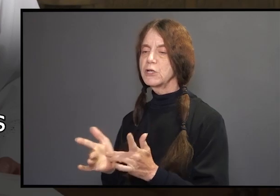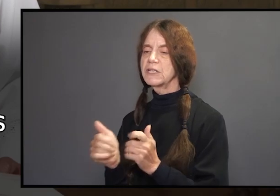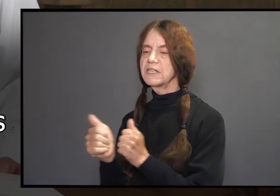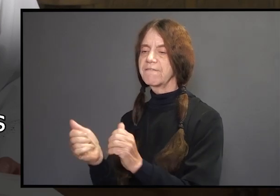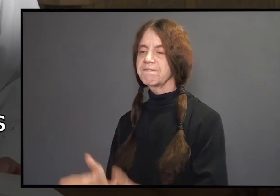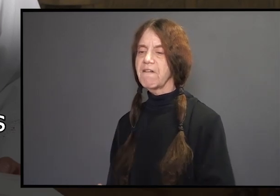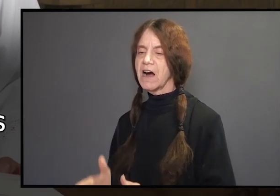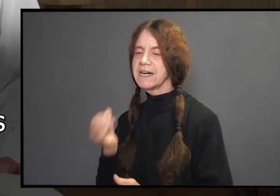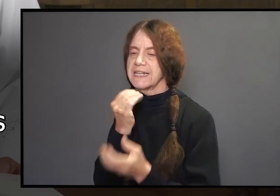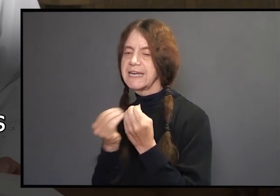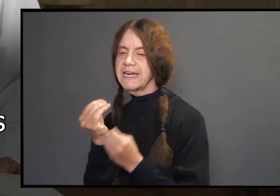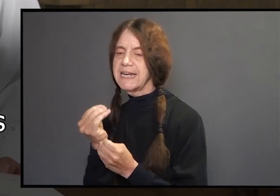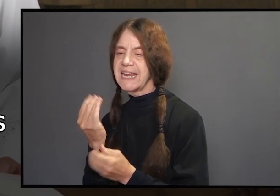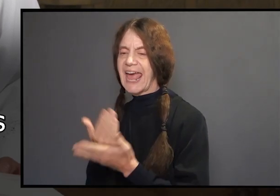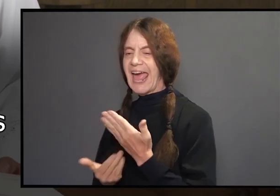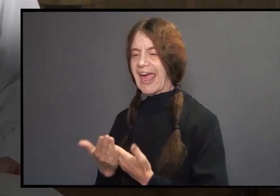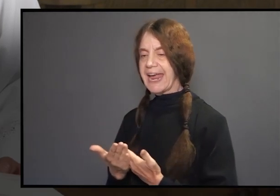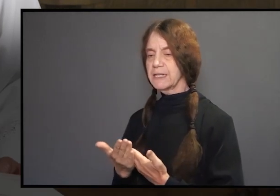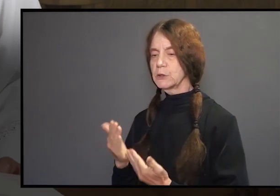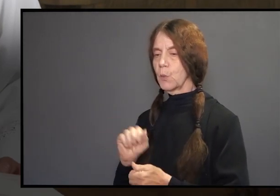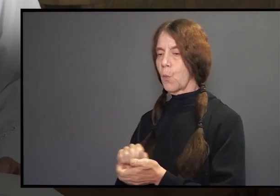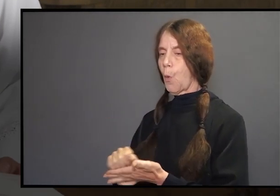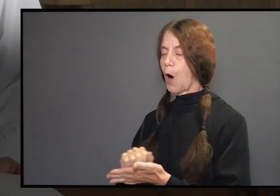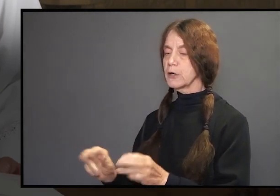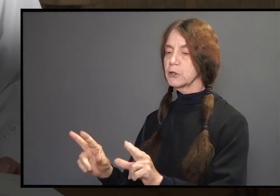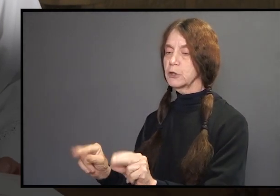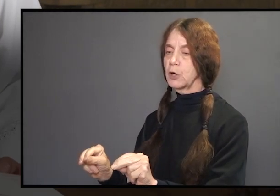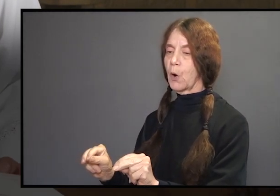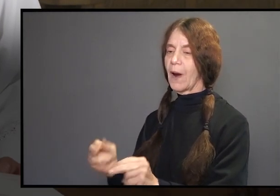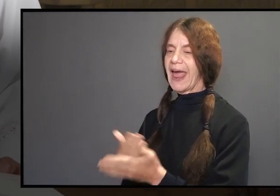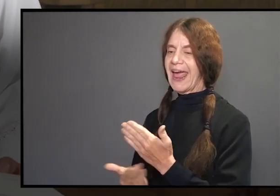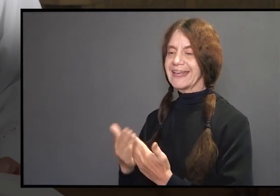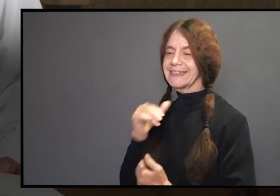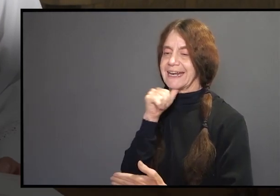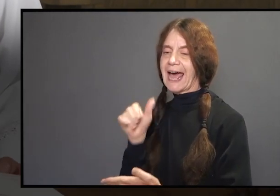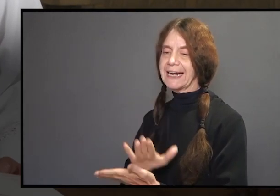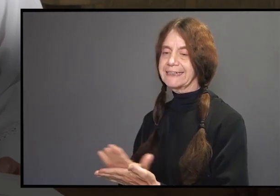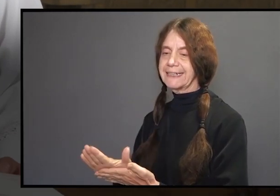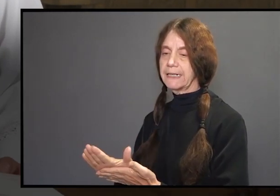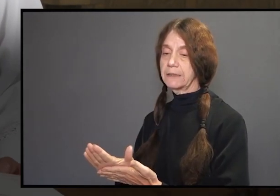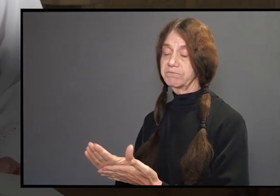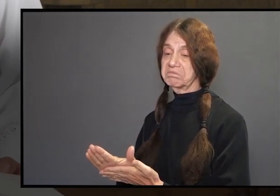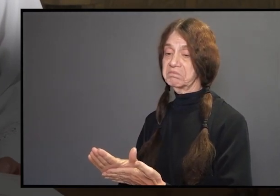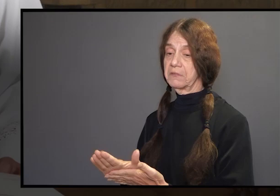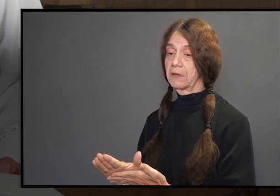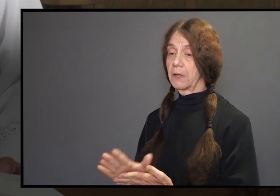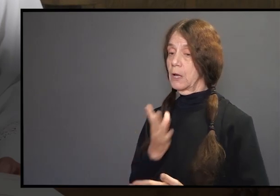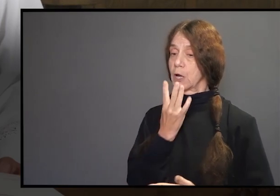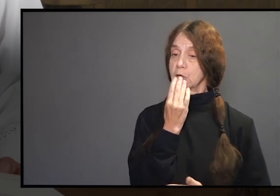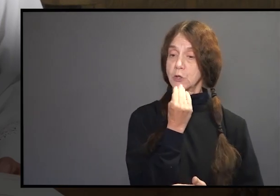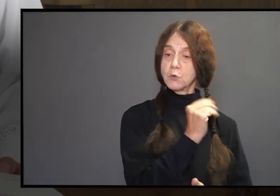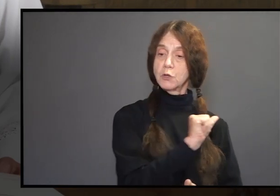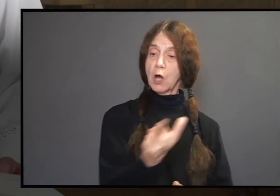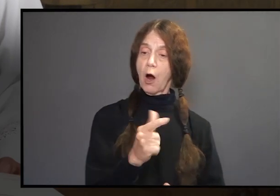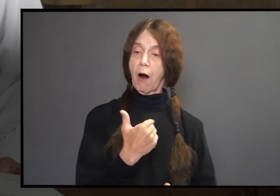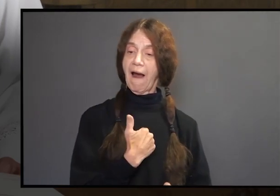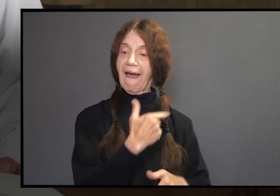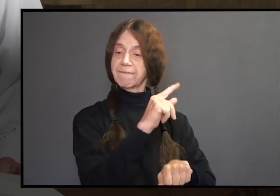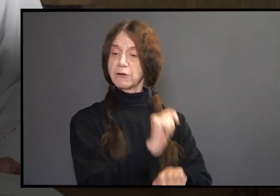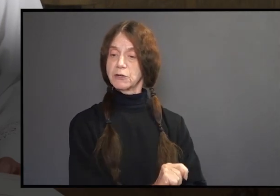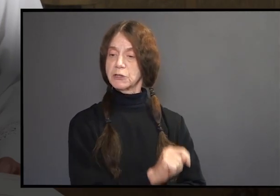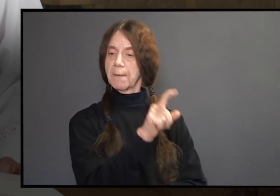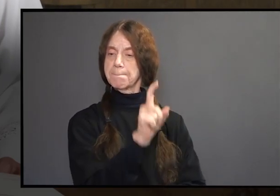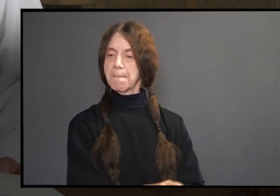his disciples ate with hands that were defiled, that is, unwashed. For the Pharisees and all the Jews do not eat